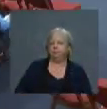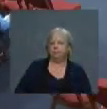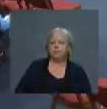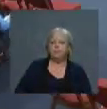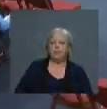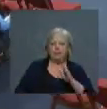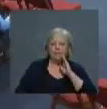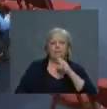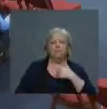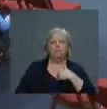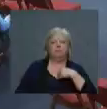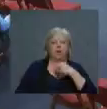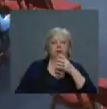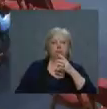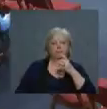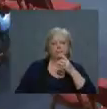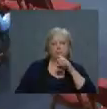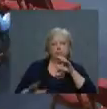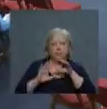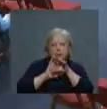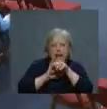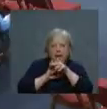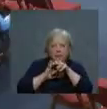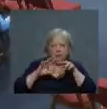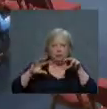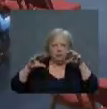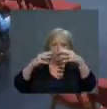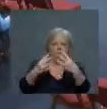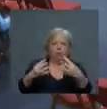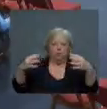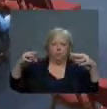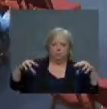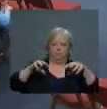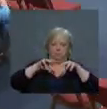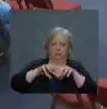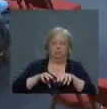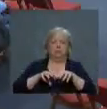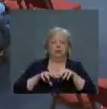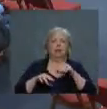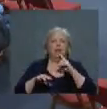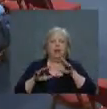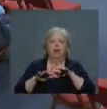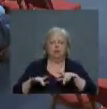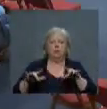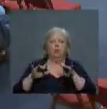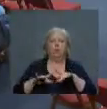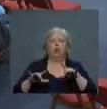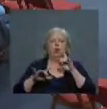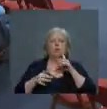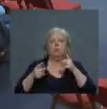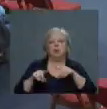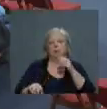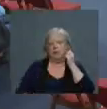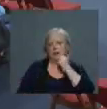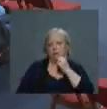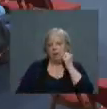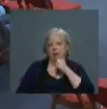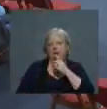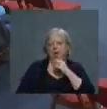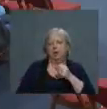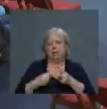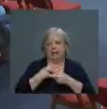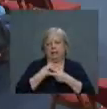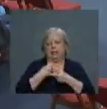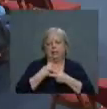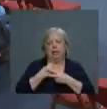There will be security cameras on all sides of the building. The recordings will be made on a daily basis and can hold up to